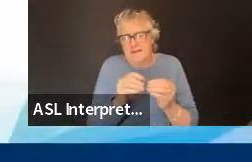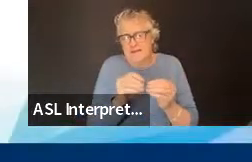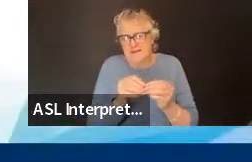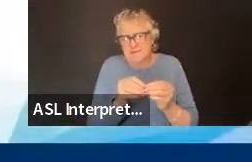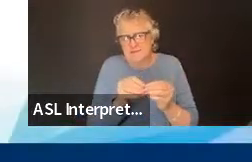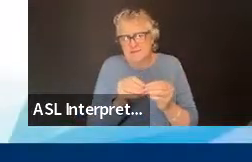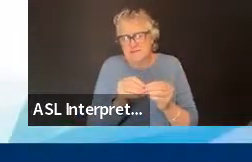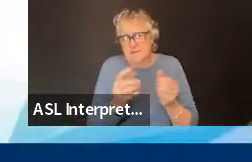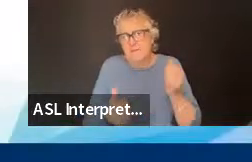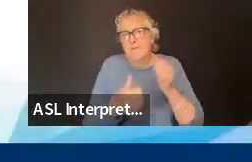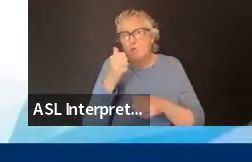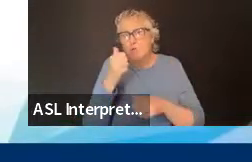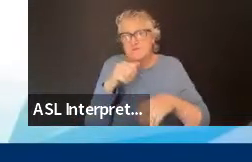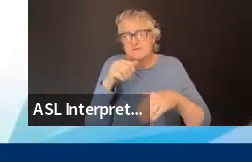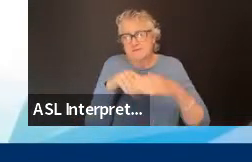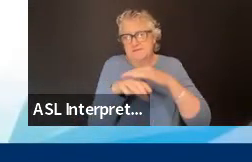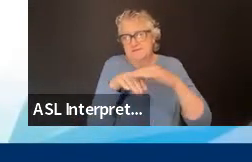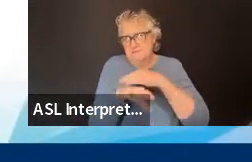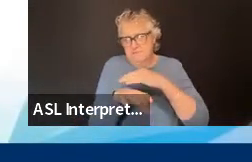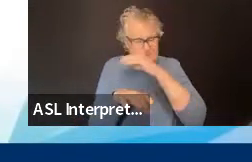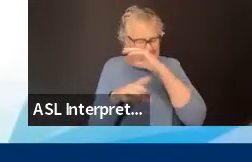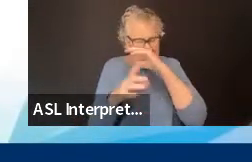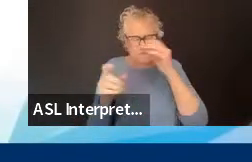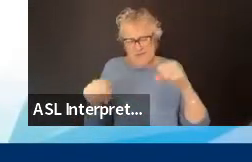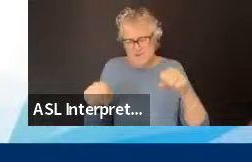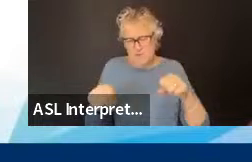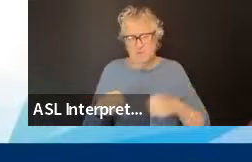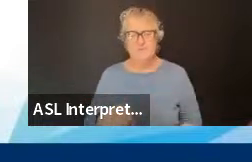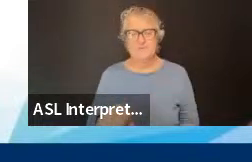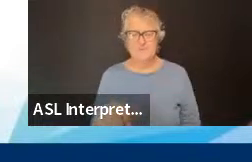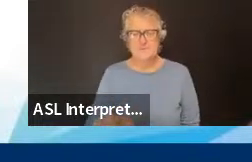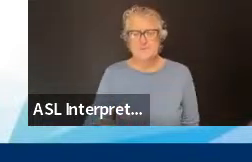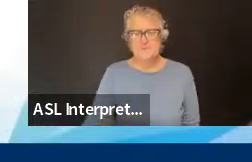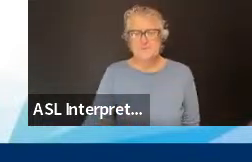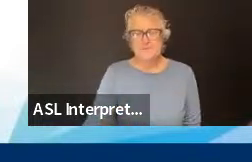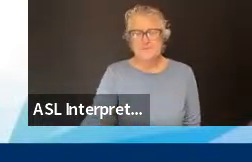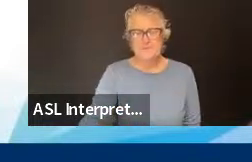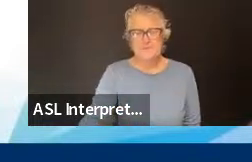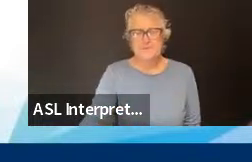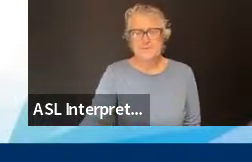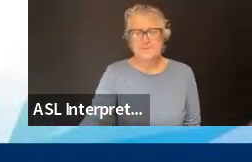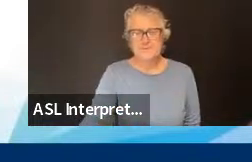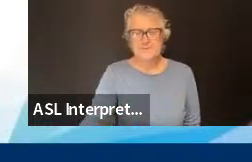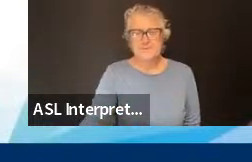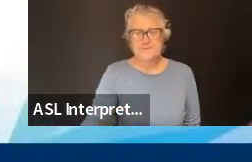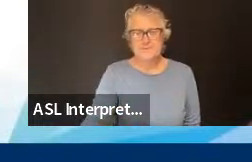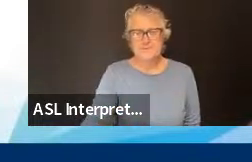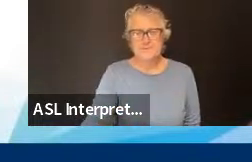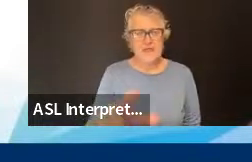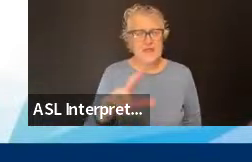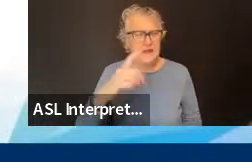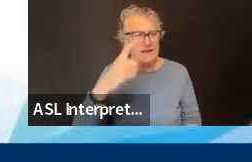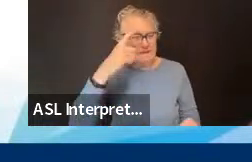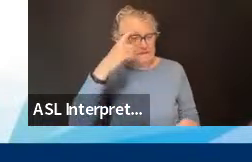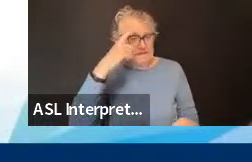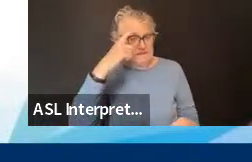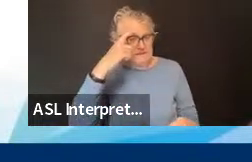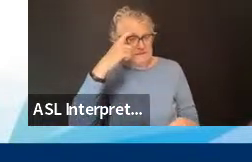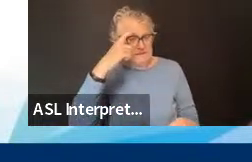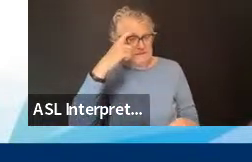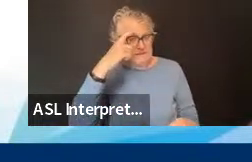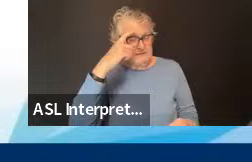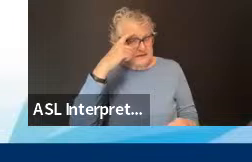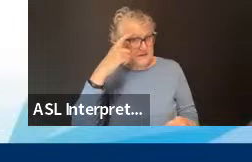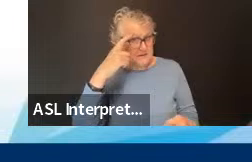that, we've made it through, and this is probably the place to stop, Anita, if there's any questions on our